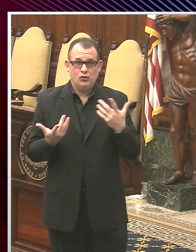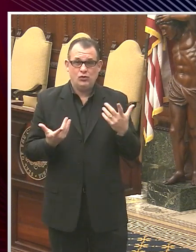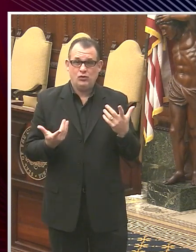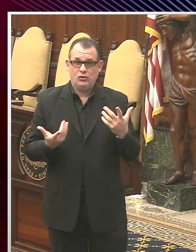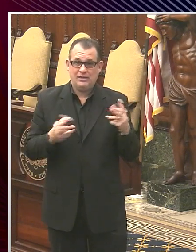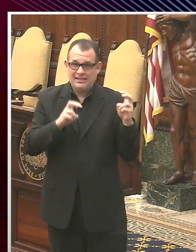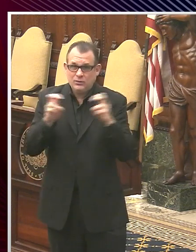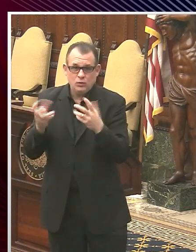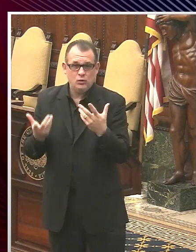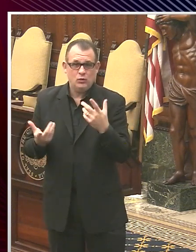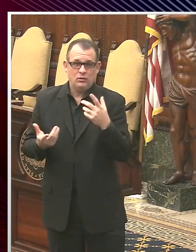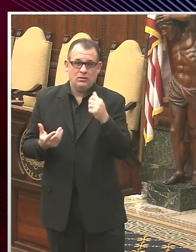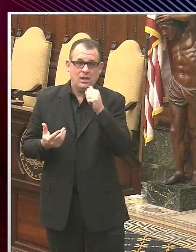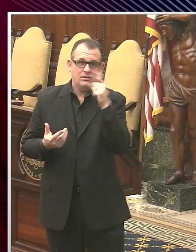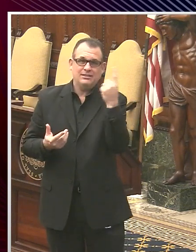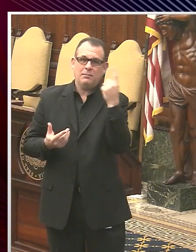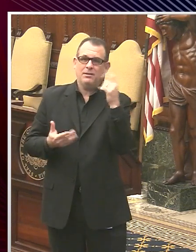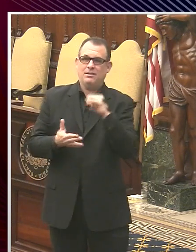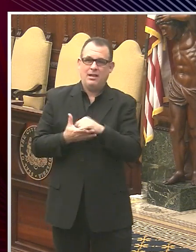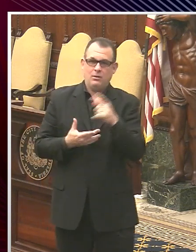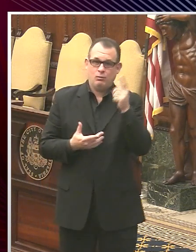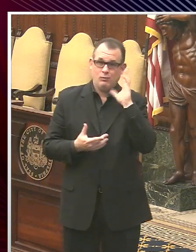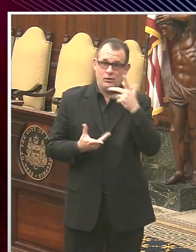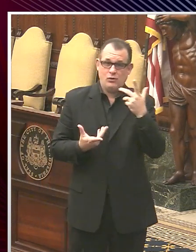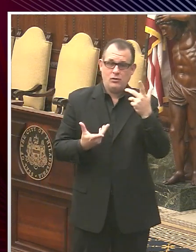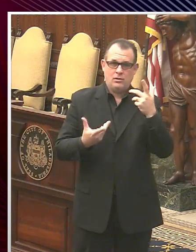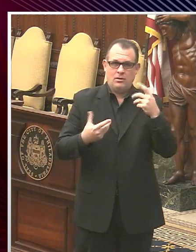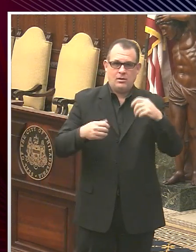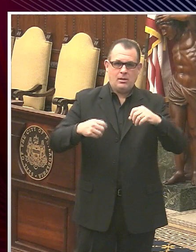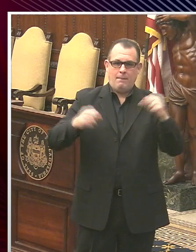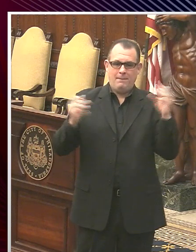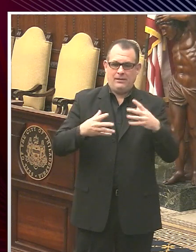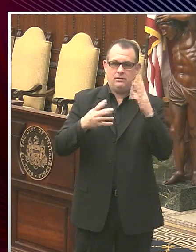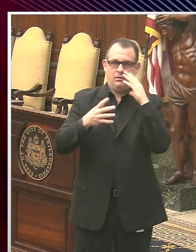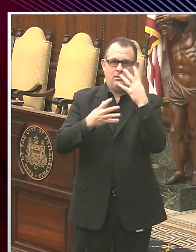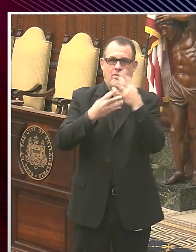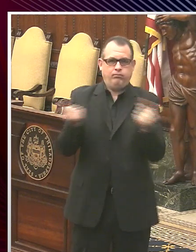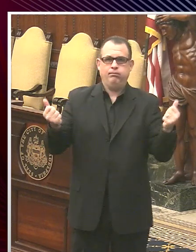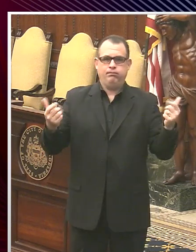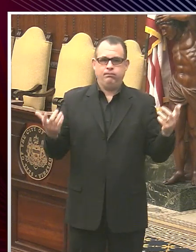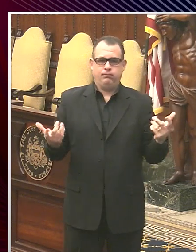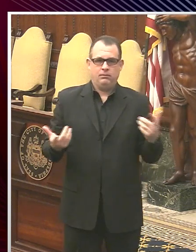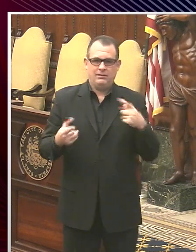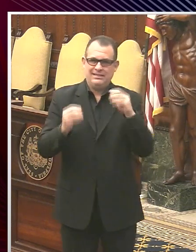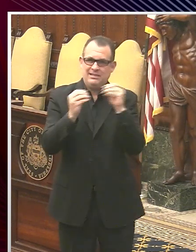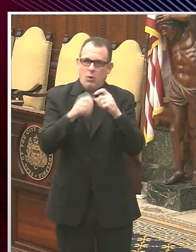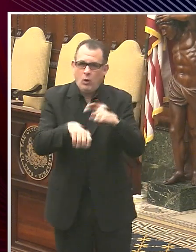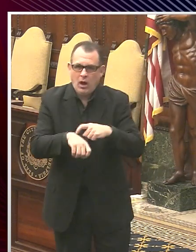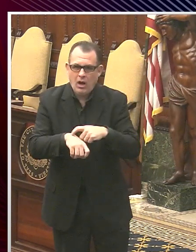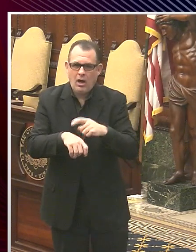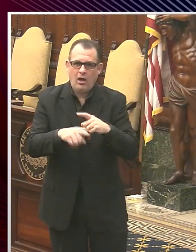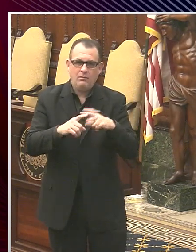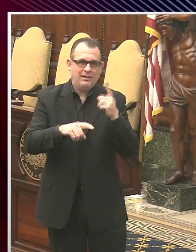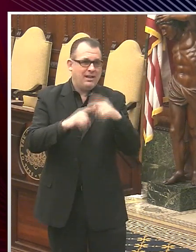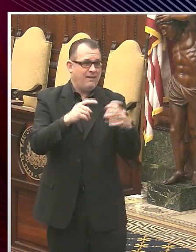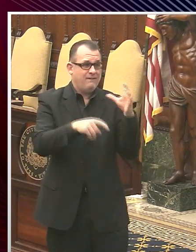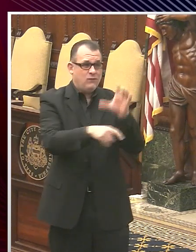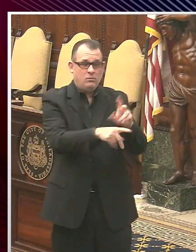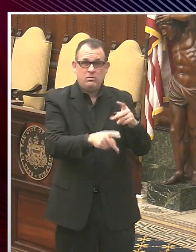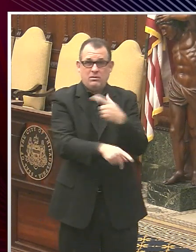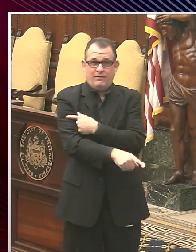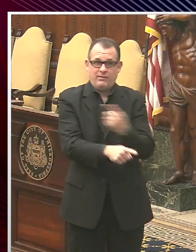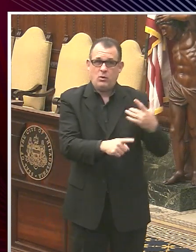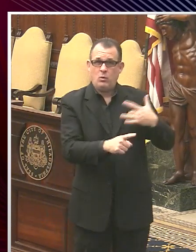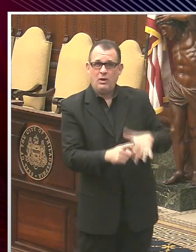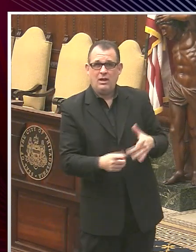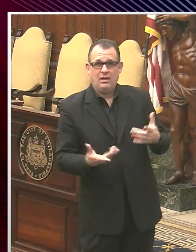be something which is going to magically disappear no matter what they do. No one can force people to be vaccinated, but they